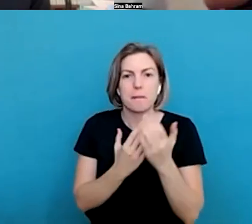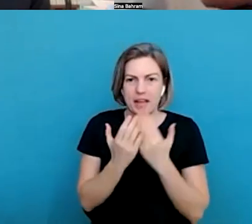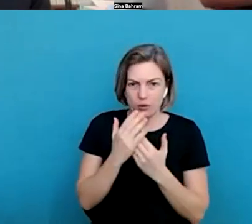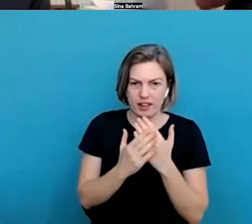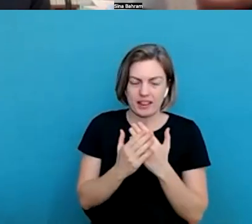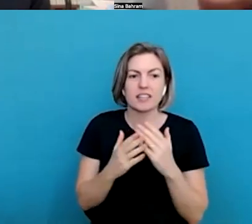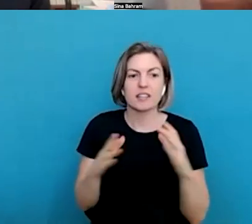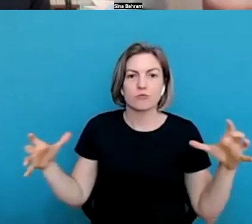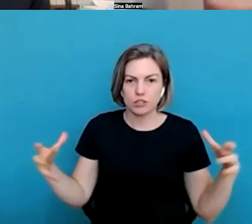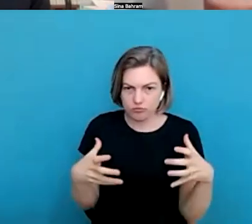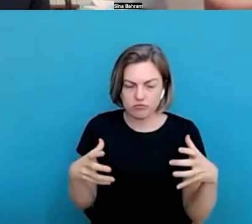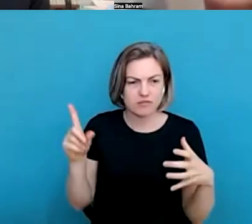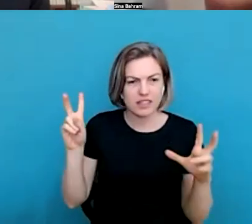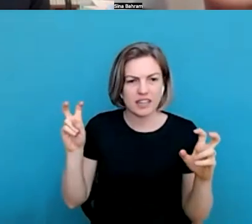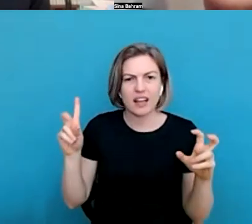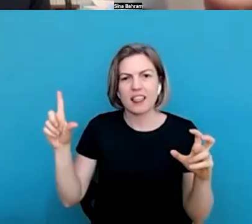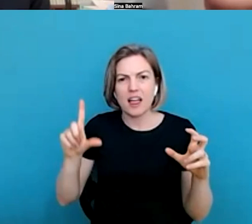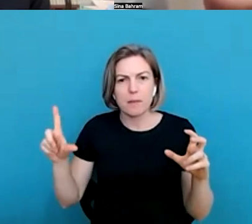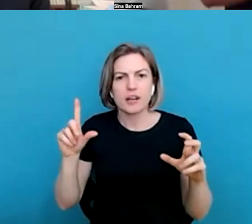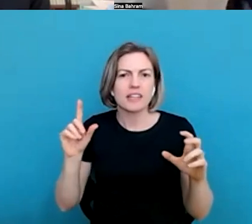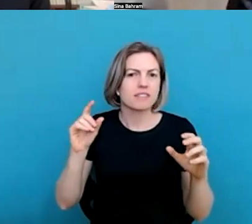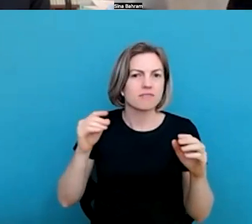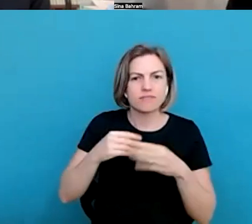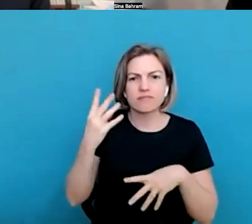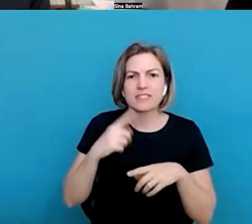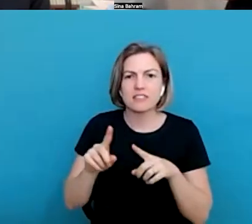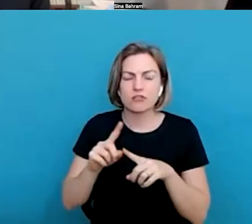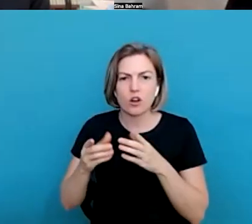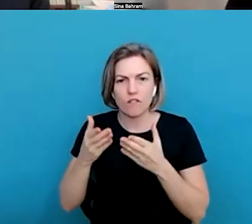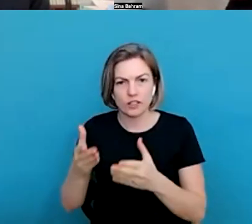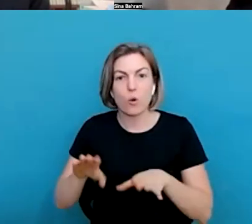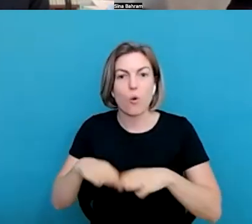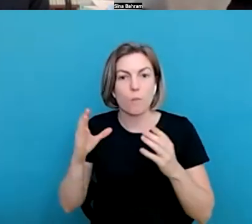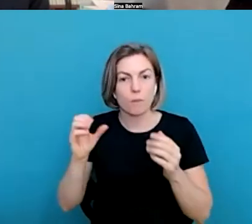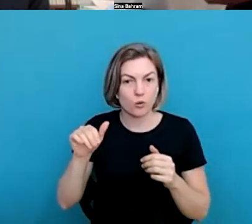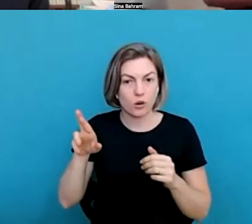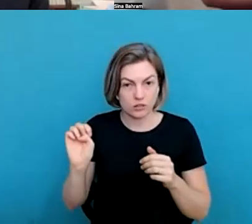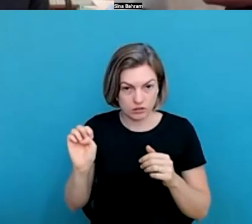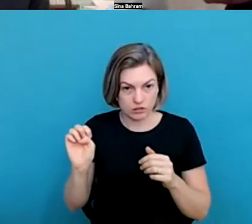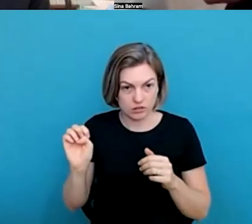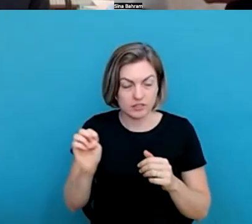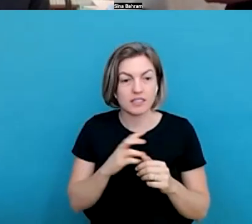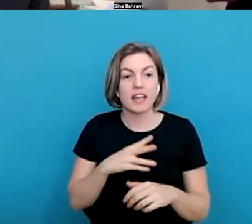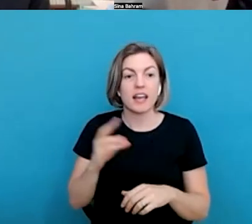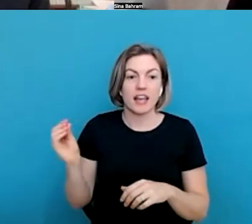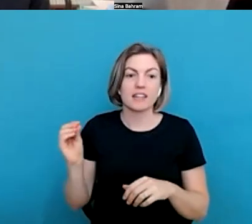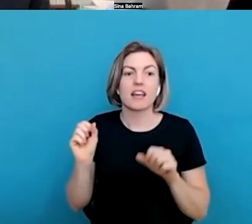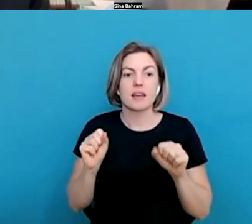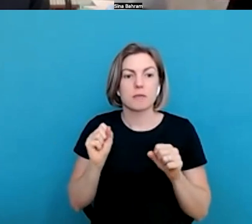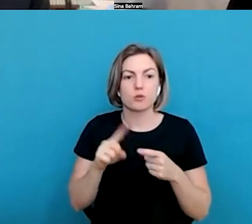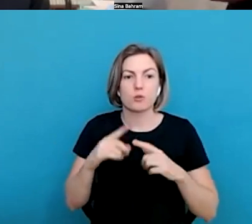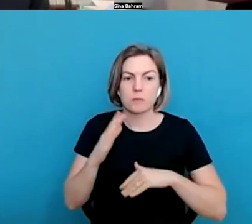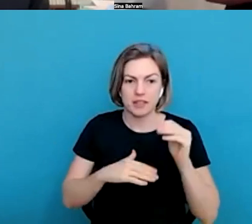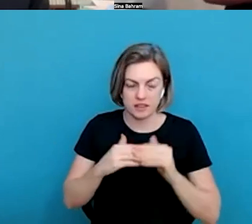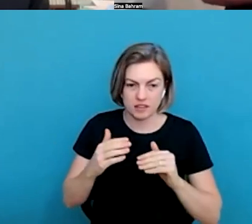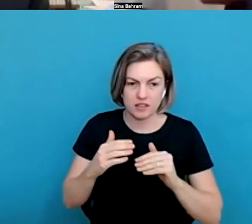as a library or a constellation of different offerings that are open source in nature and that are able to be built upon